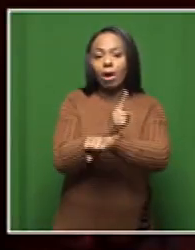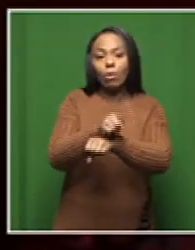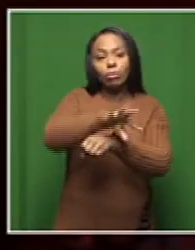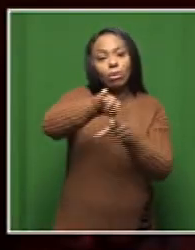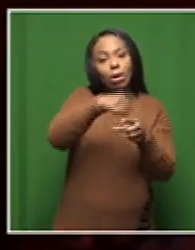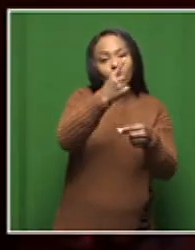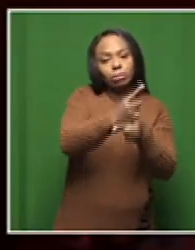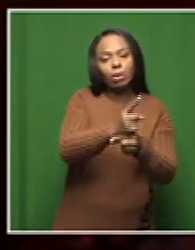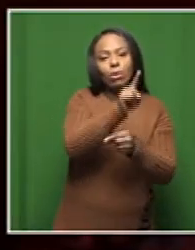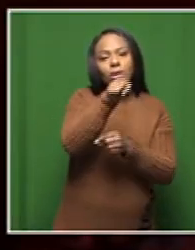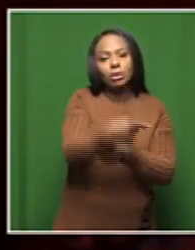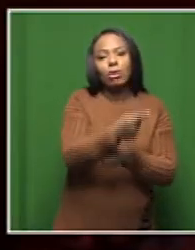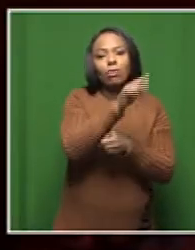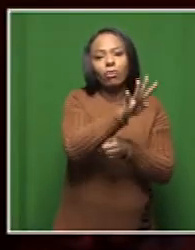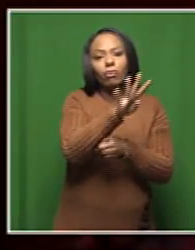recorded